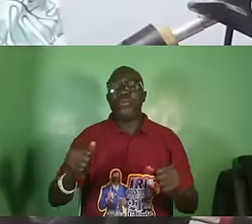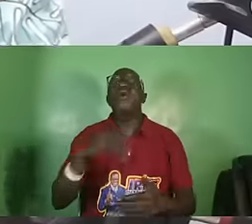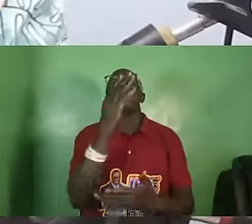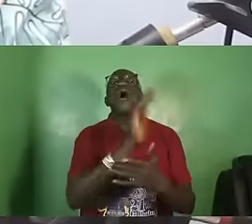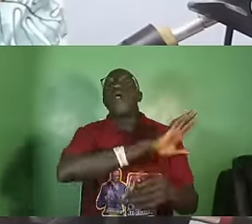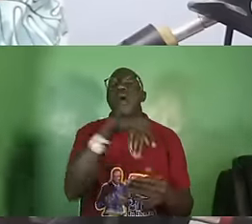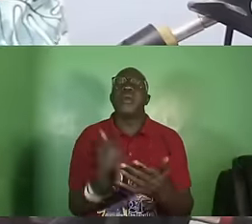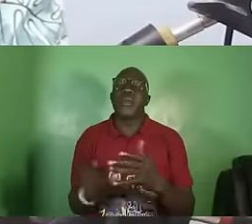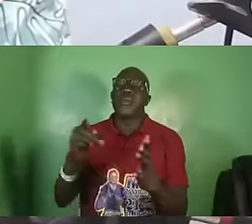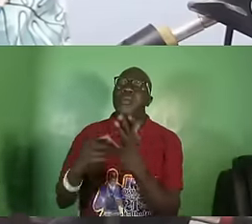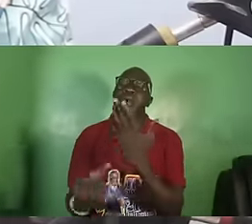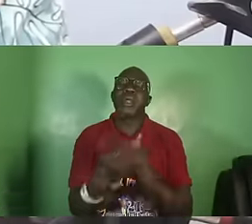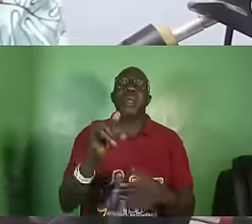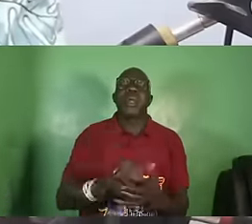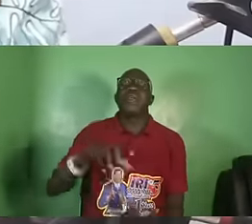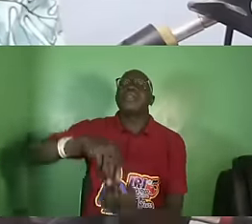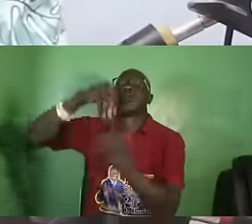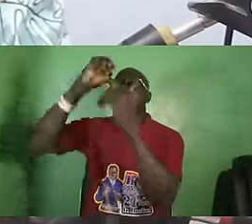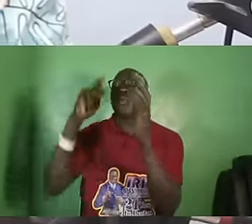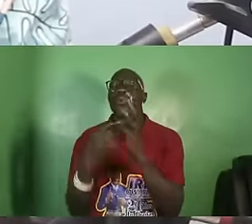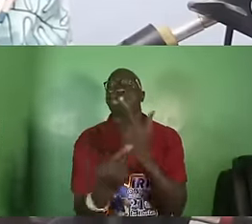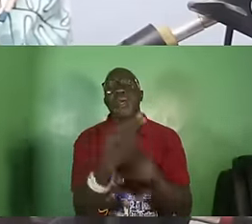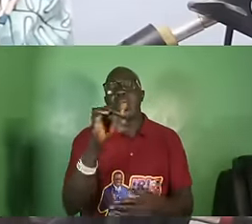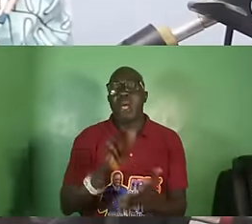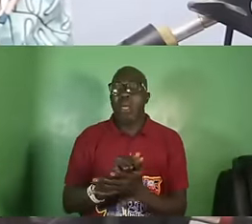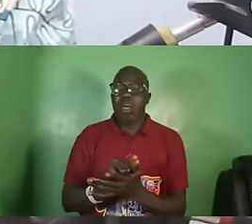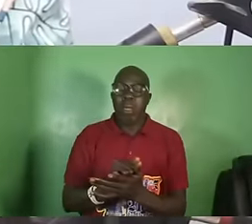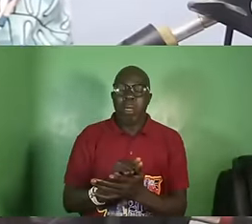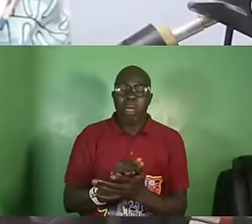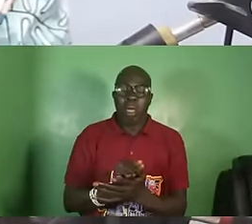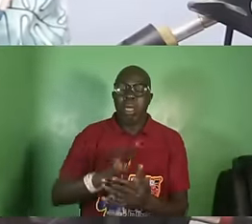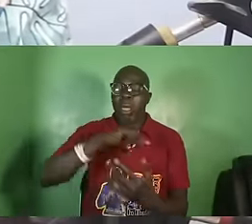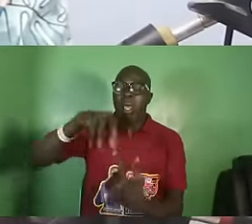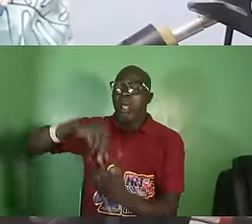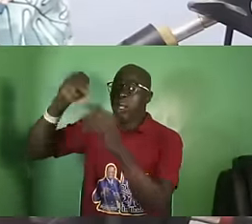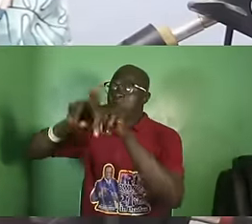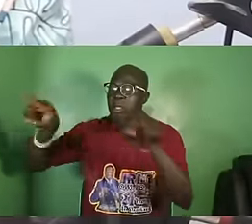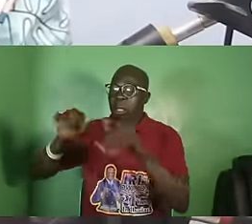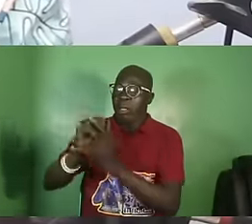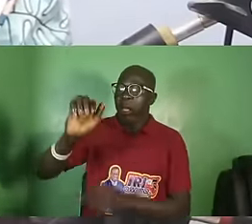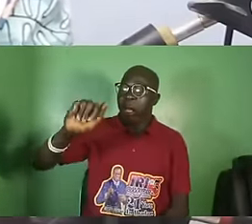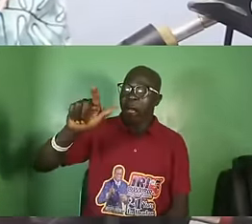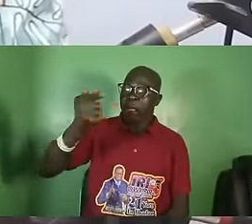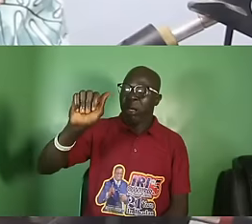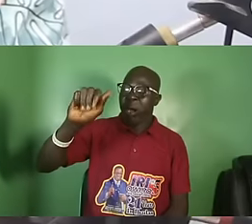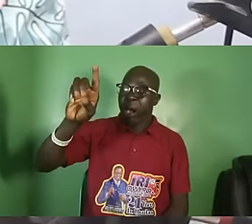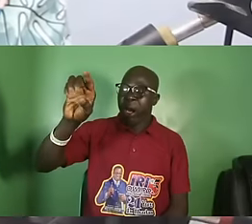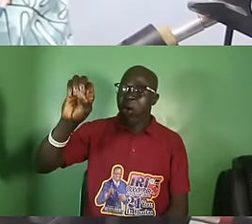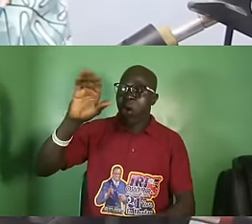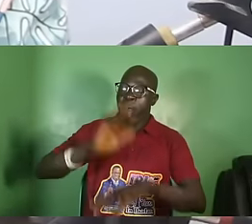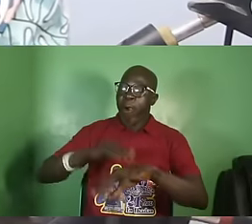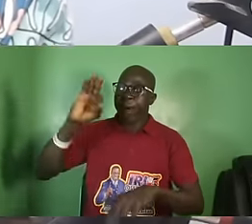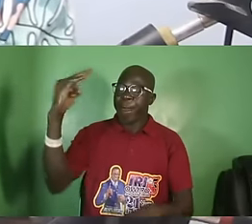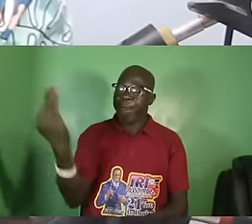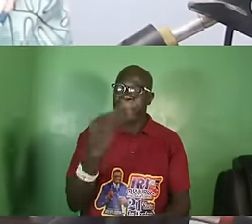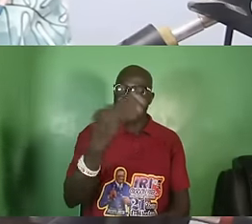powerful. All this is package is a special one. Except Abadoja, that a program